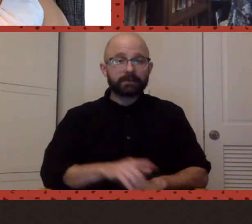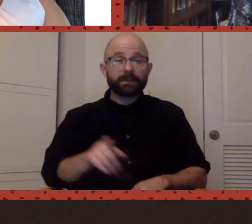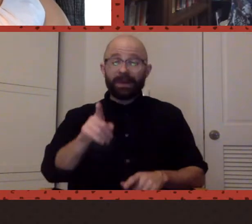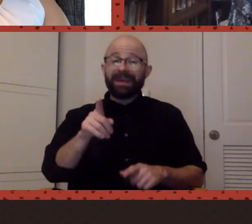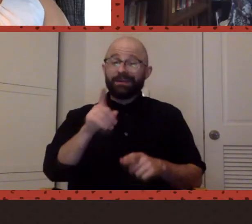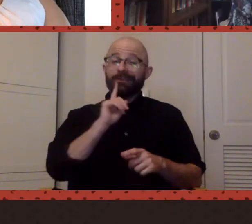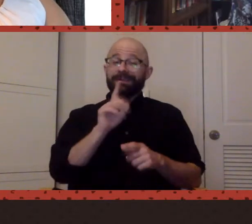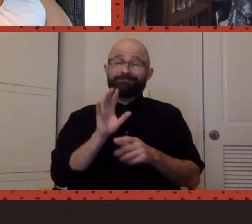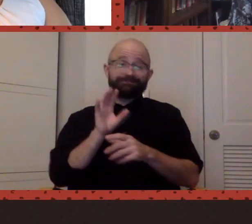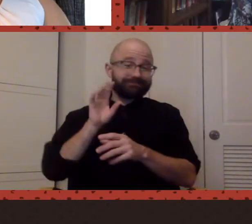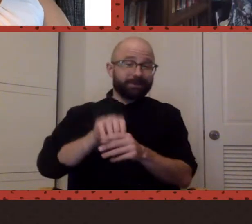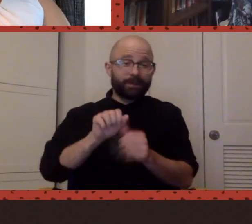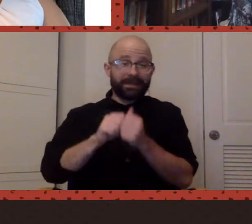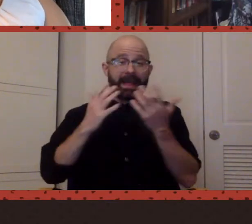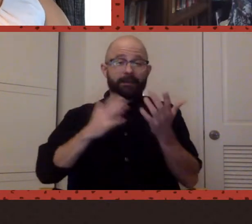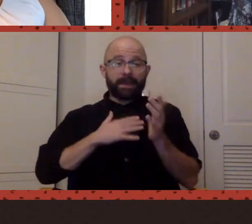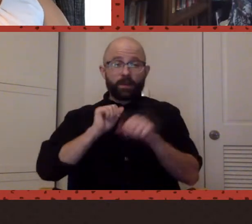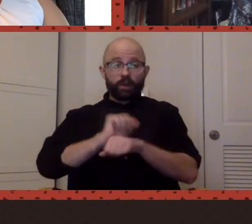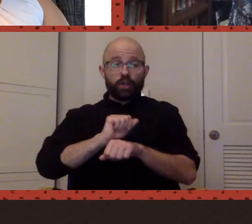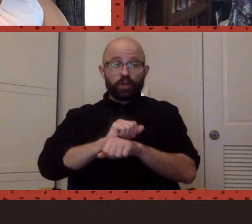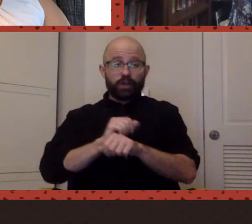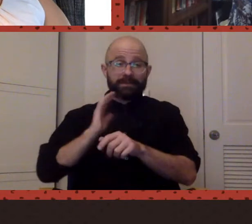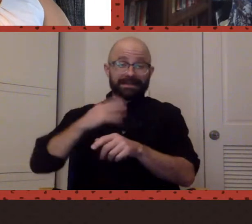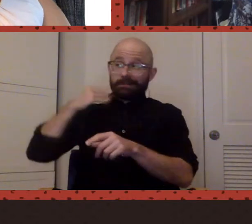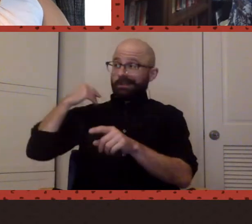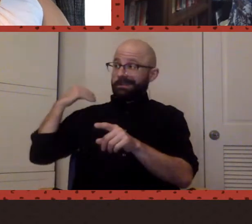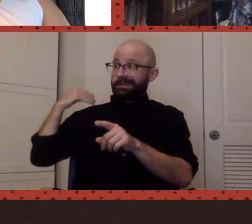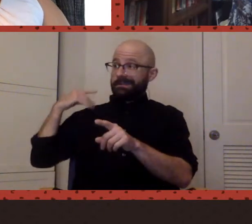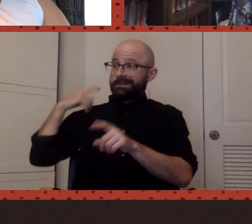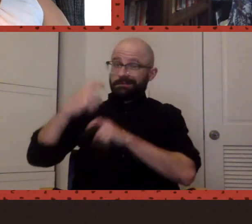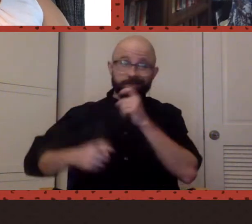work, Christine, because I worked with a lot of youth, and